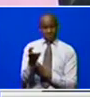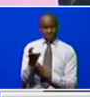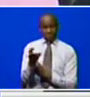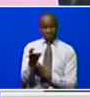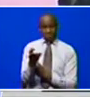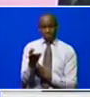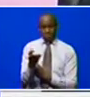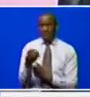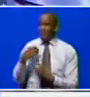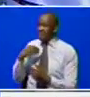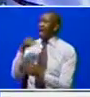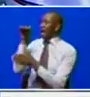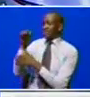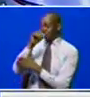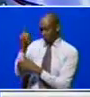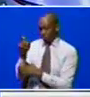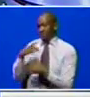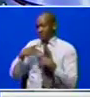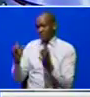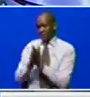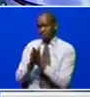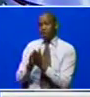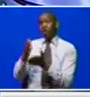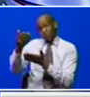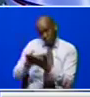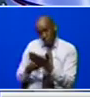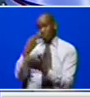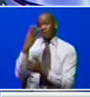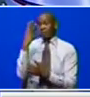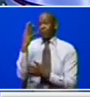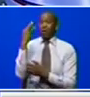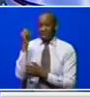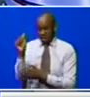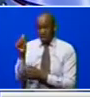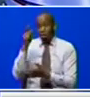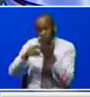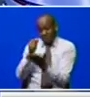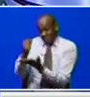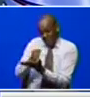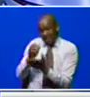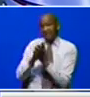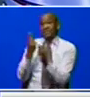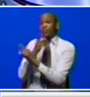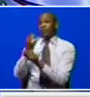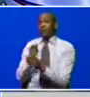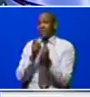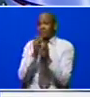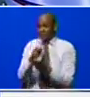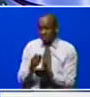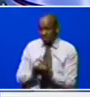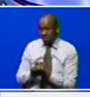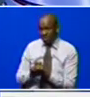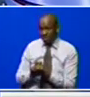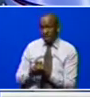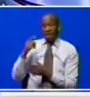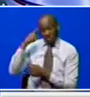ask this interesting question about Form 34A. So what happens if what is scanned is different from text? Then that's a basis for I